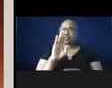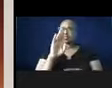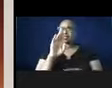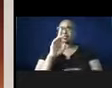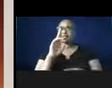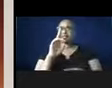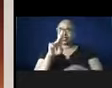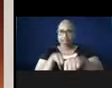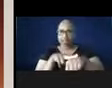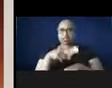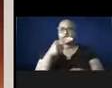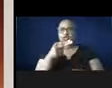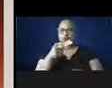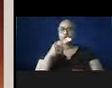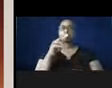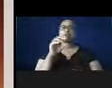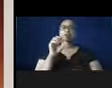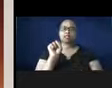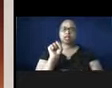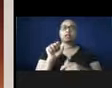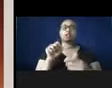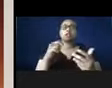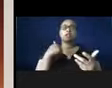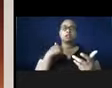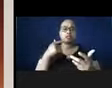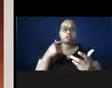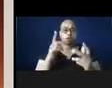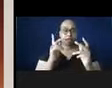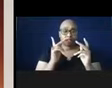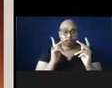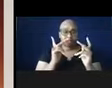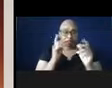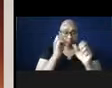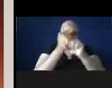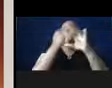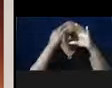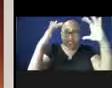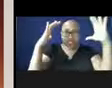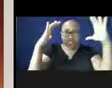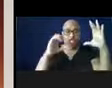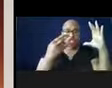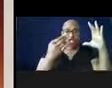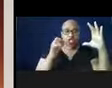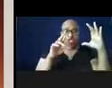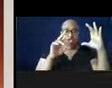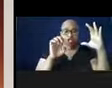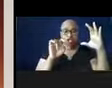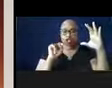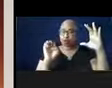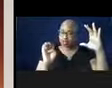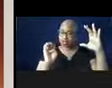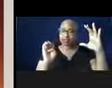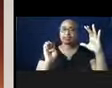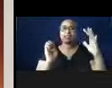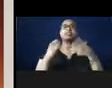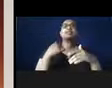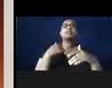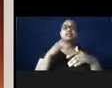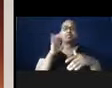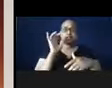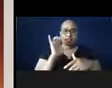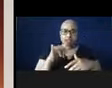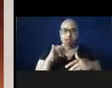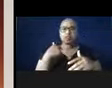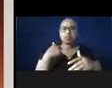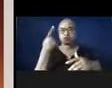In 2019, we had a visioning charrette. It kind of was an opportunity for park staff and other subject matter experts to